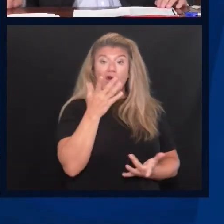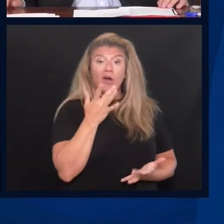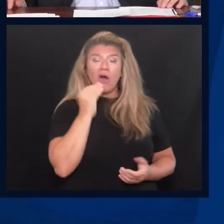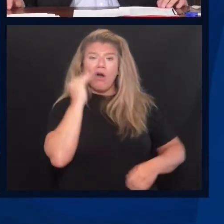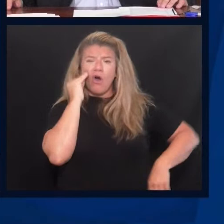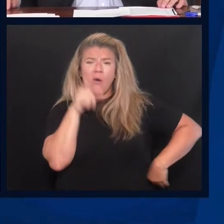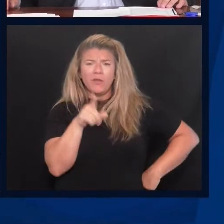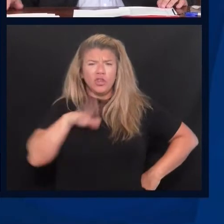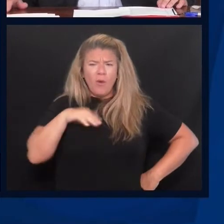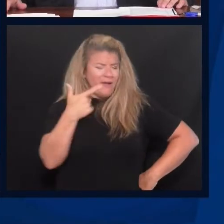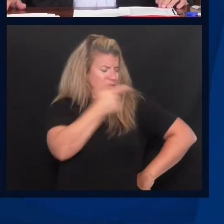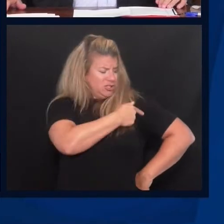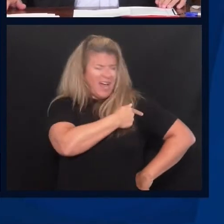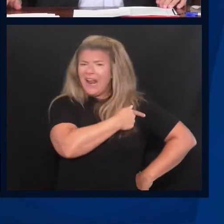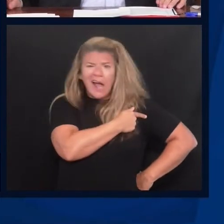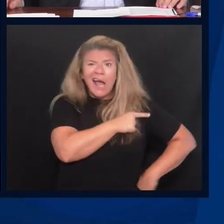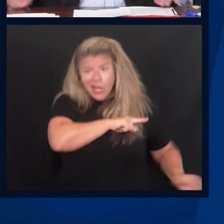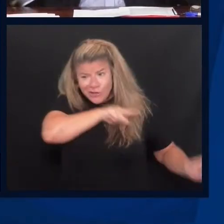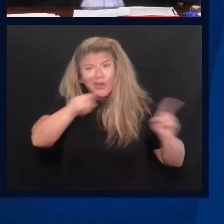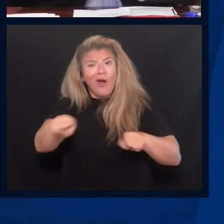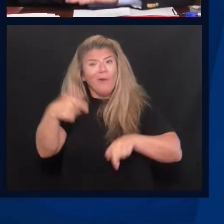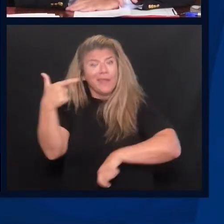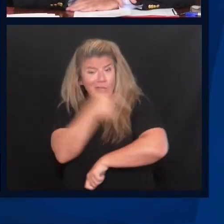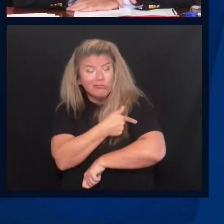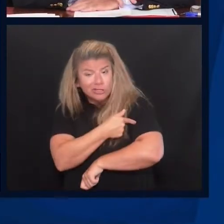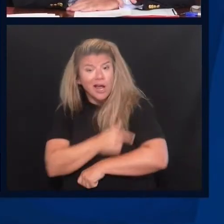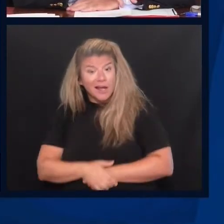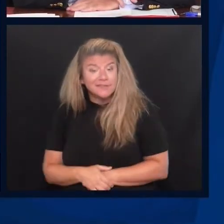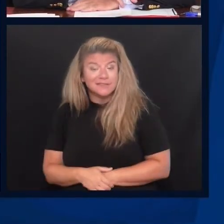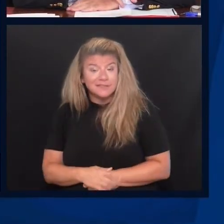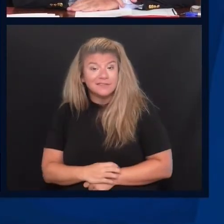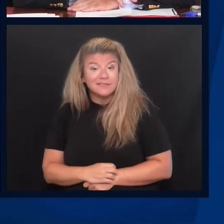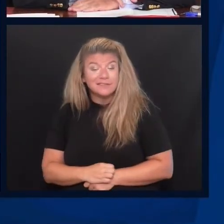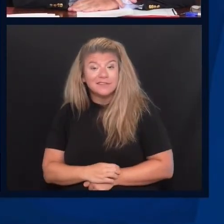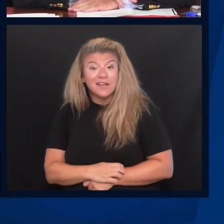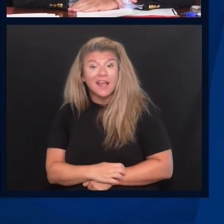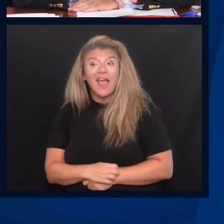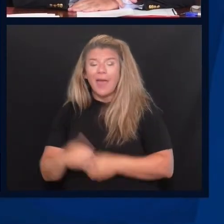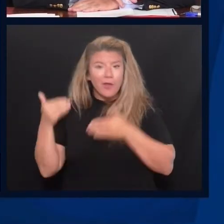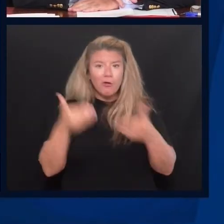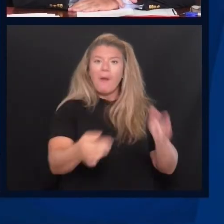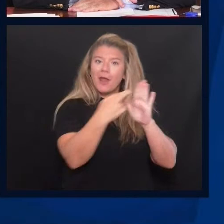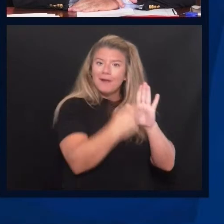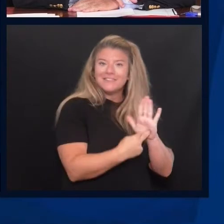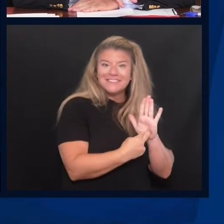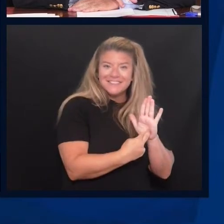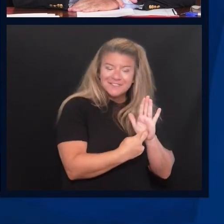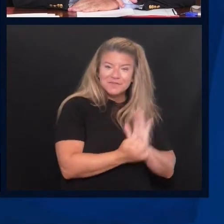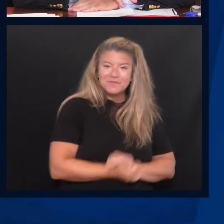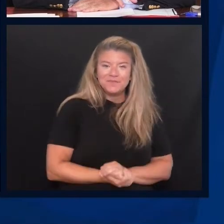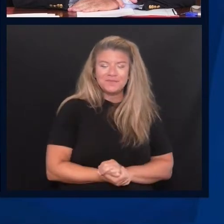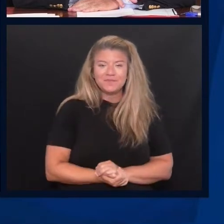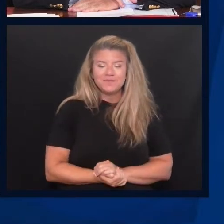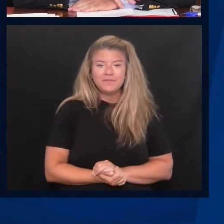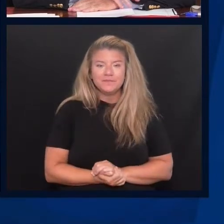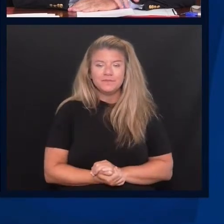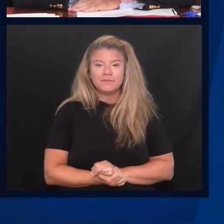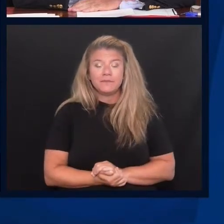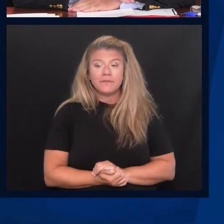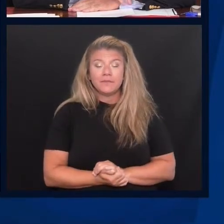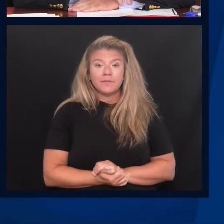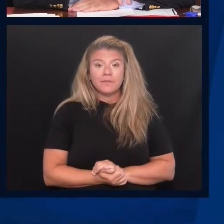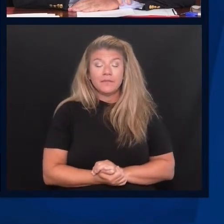well, for God's sakes a living, go get your first shot and absolutely register. You know, if you got